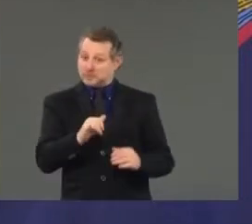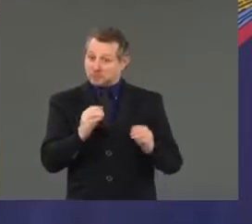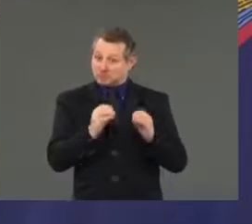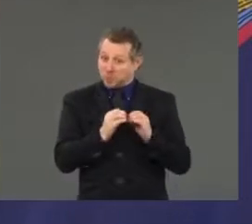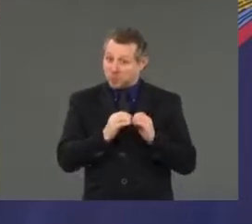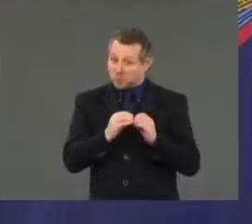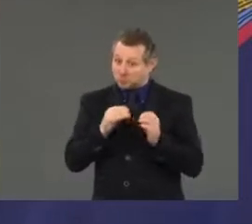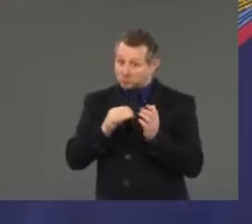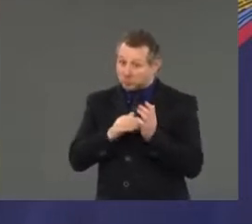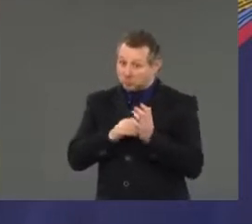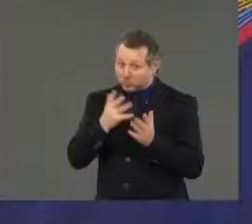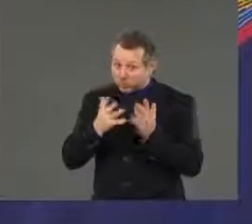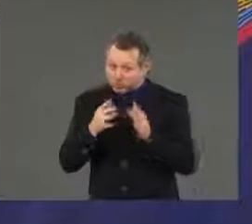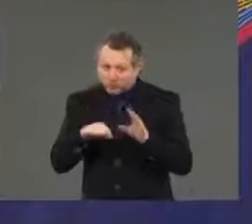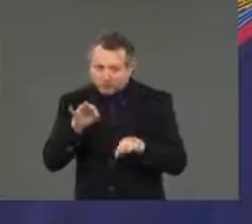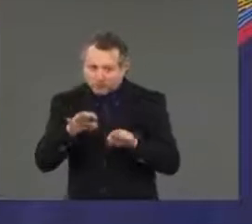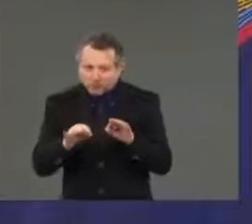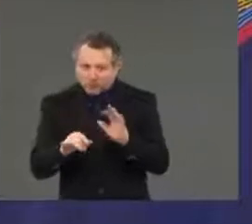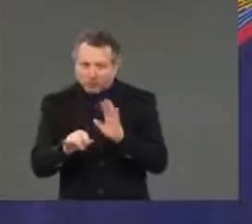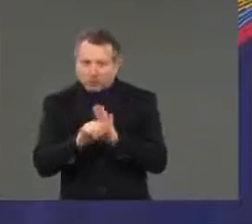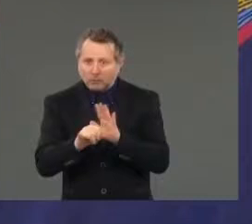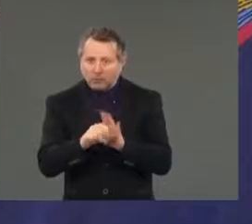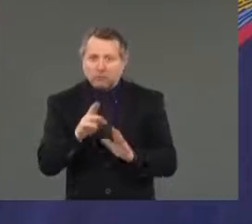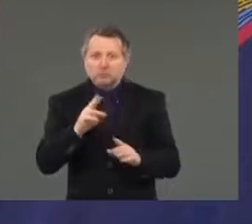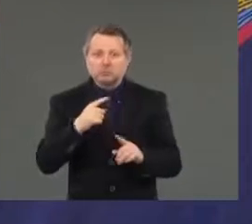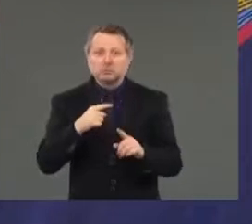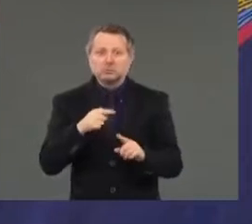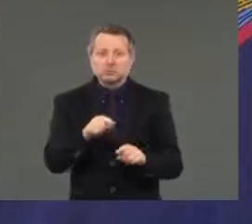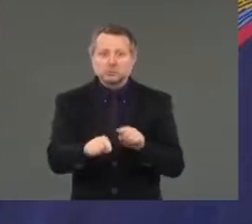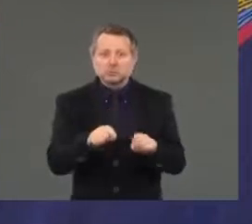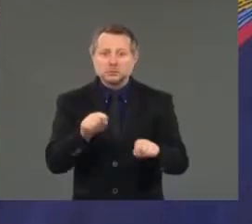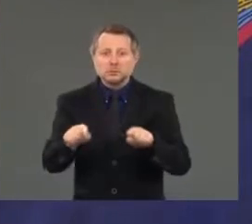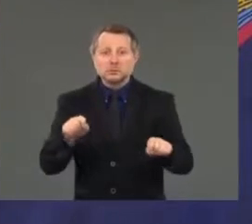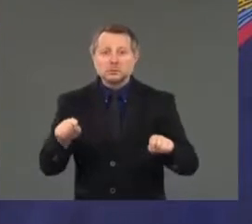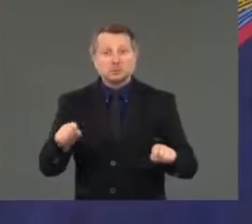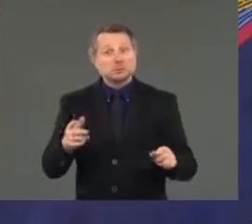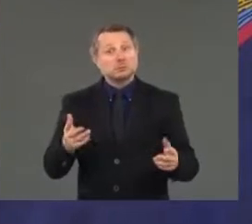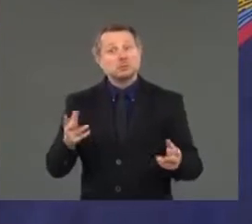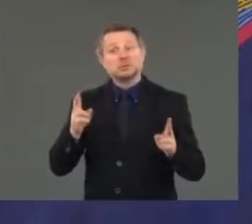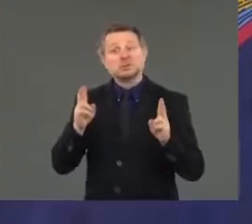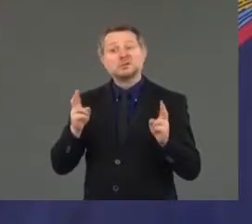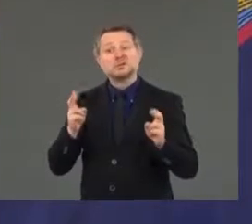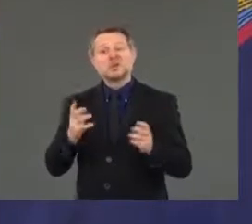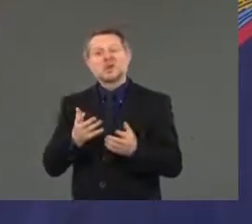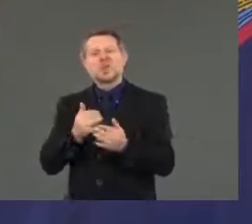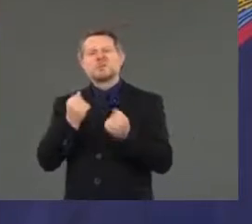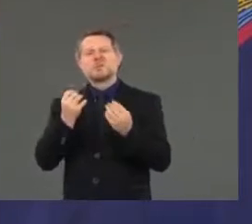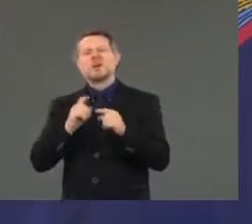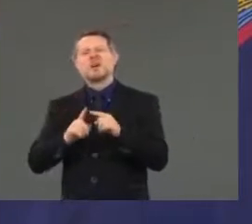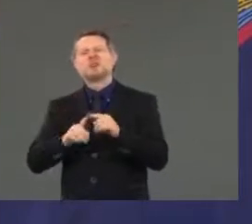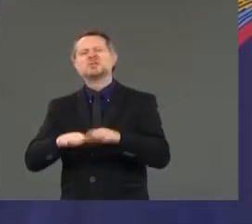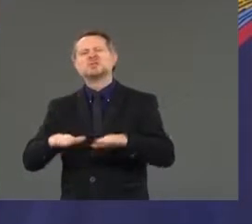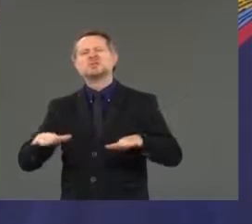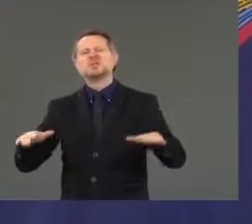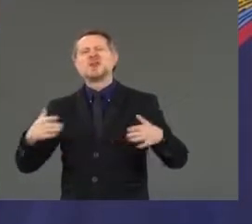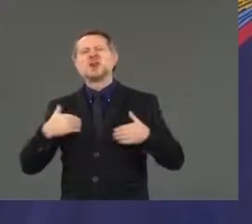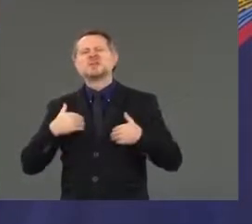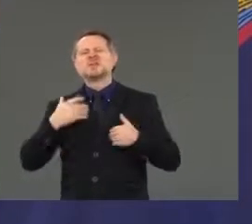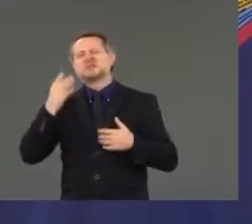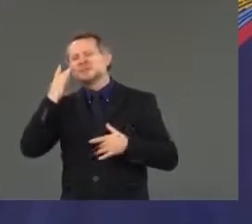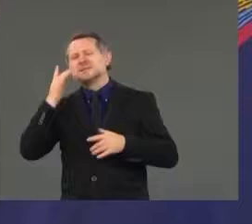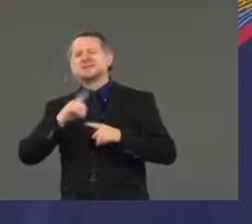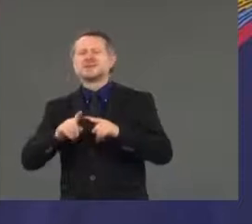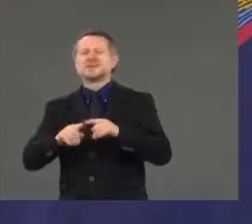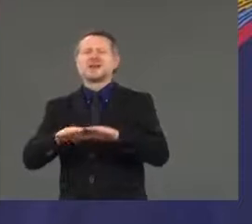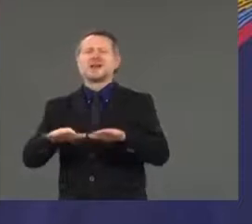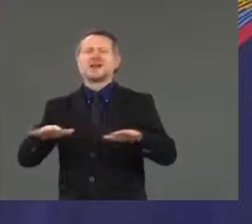find, right? So you have a universe of children who have had this inflammatory syndrome across the country, across the